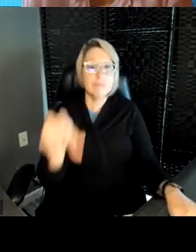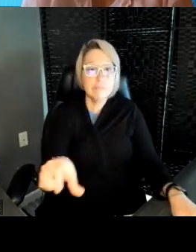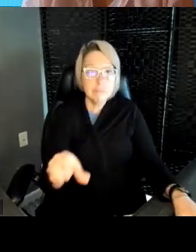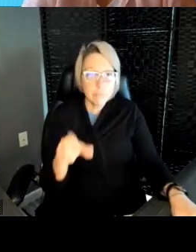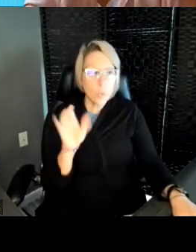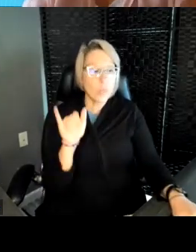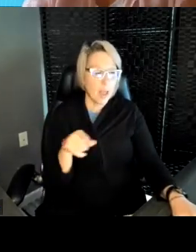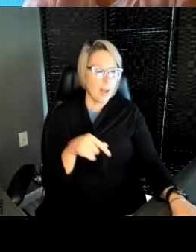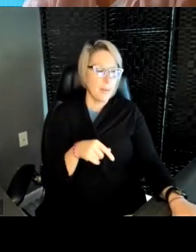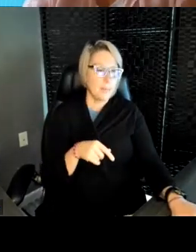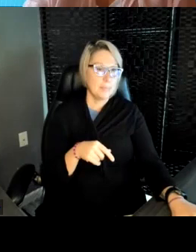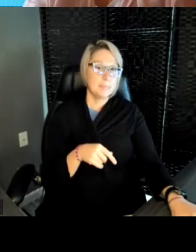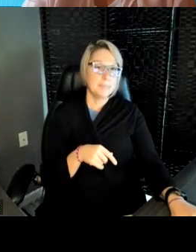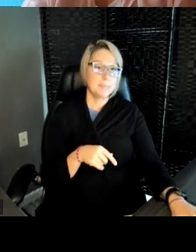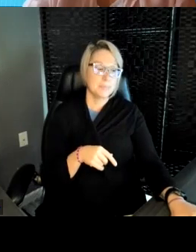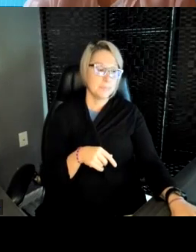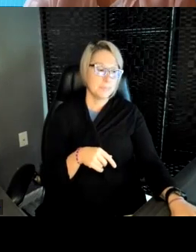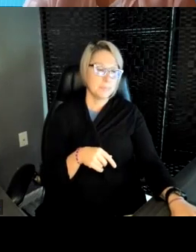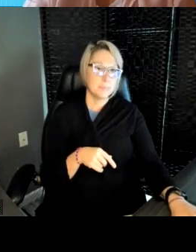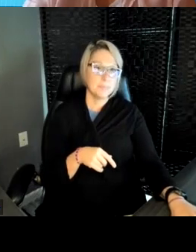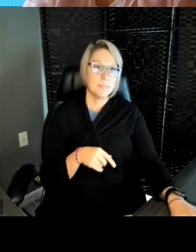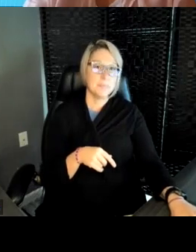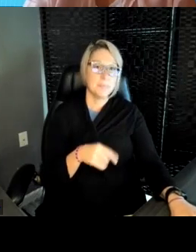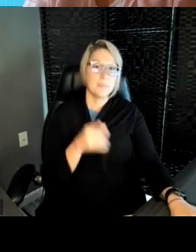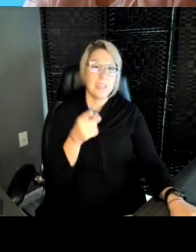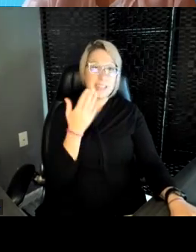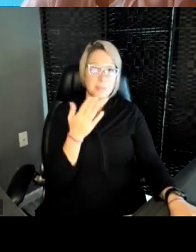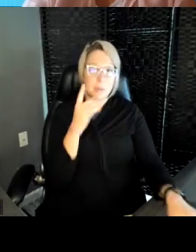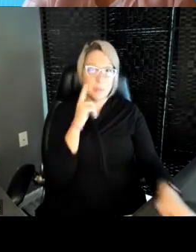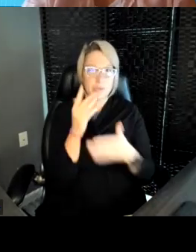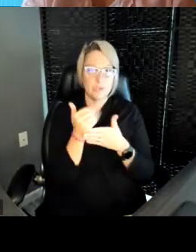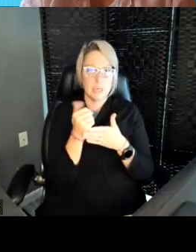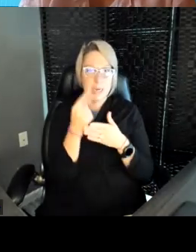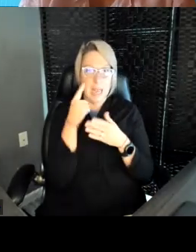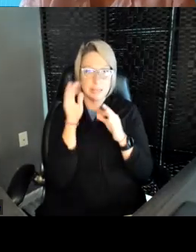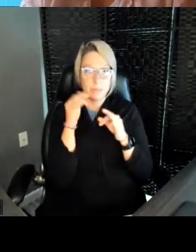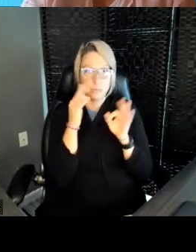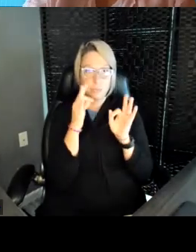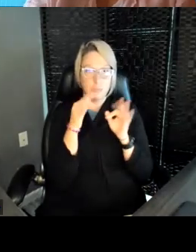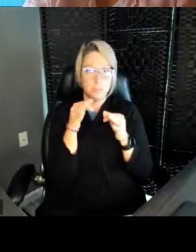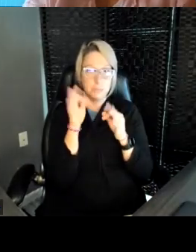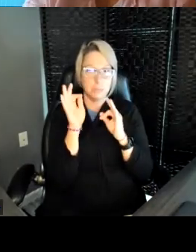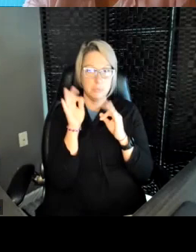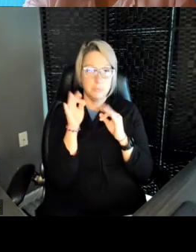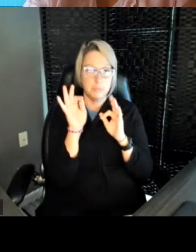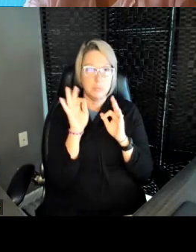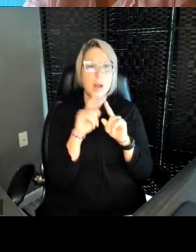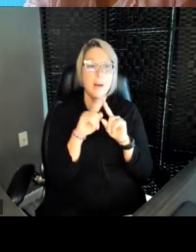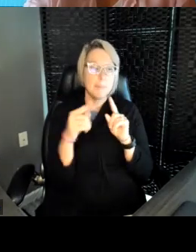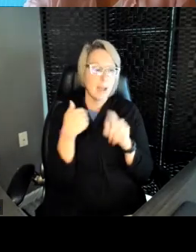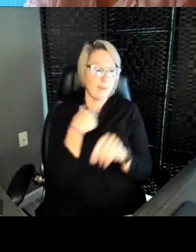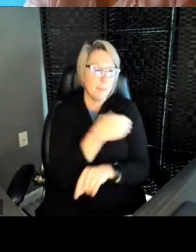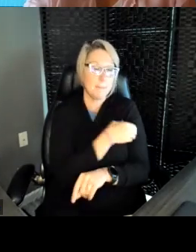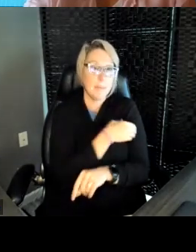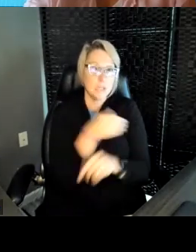is. So this one may freak you out. I got these eyes moving, but just know that there are muscles that control our